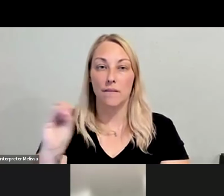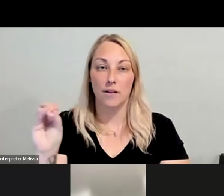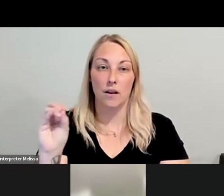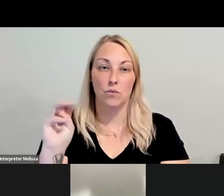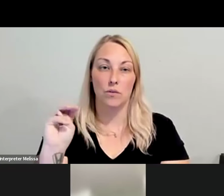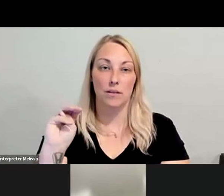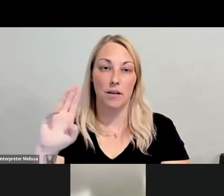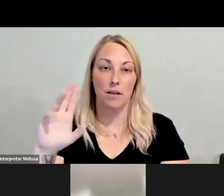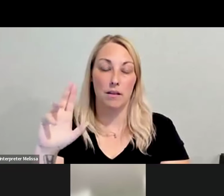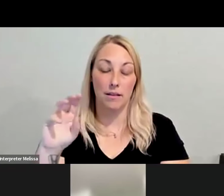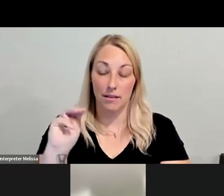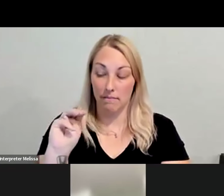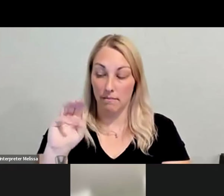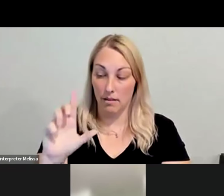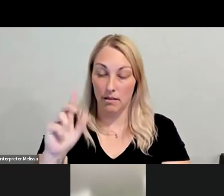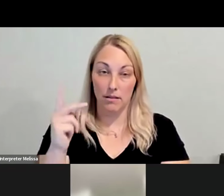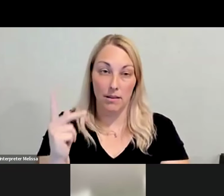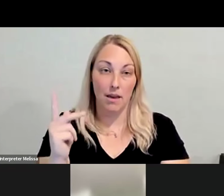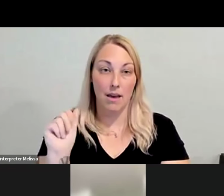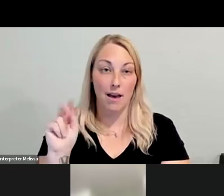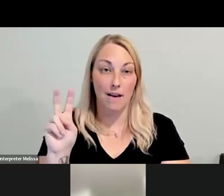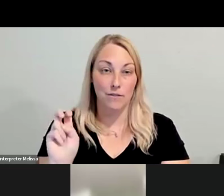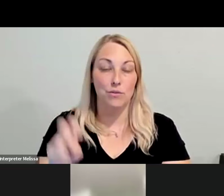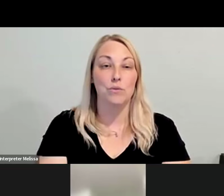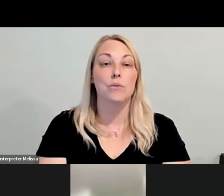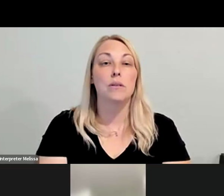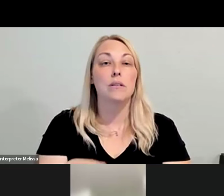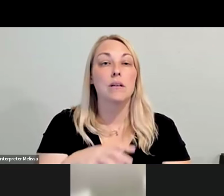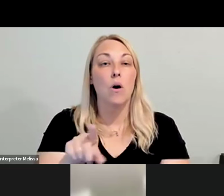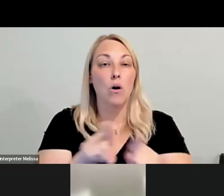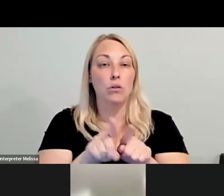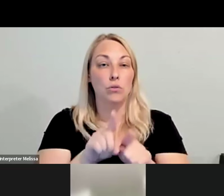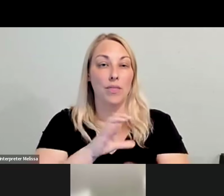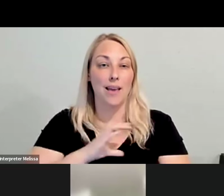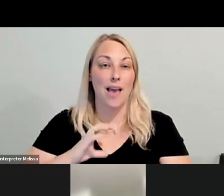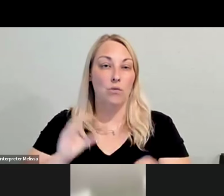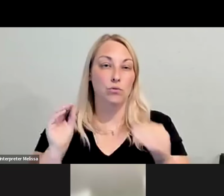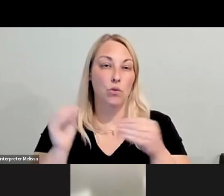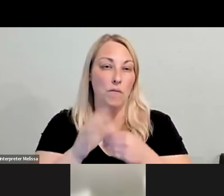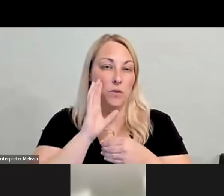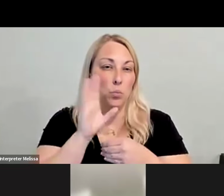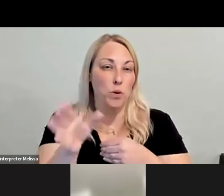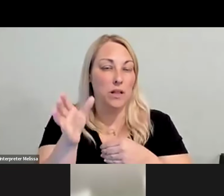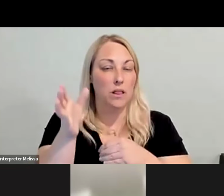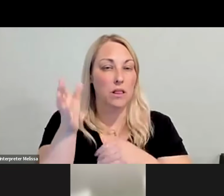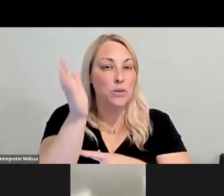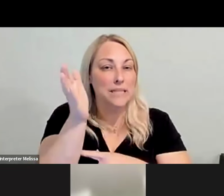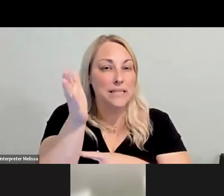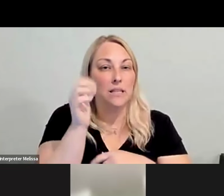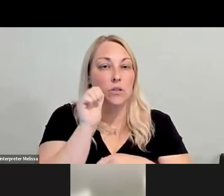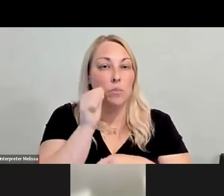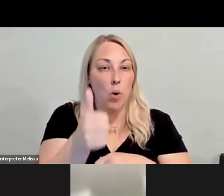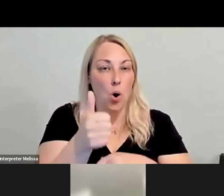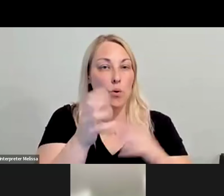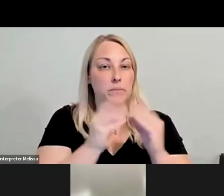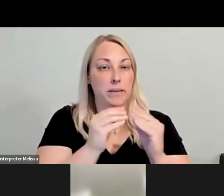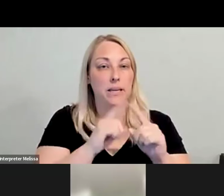And also, I know the council office will present on the meeting tomorrow, but I look forward to seeing you all there as